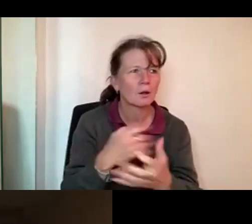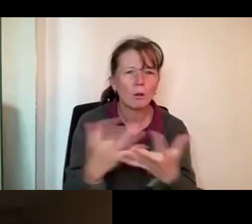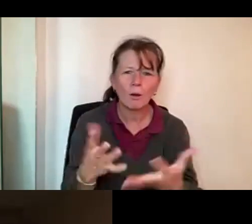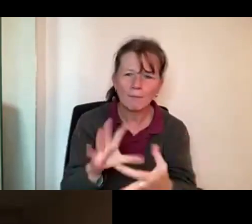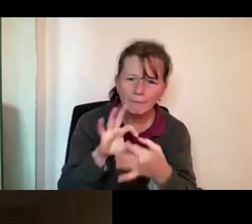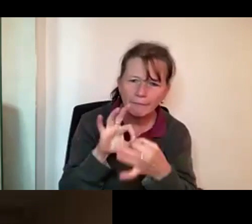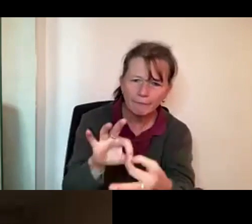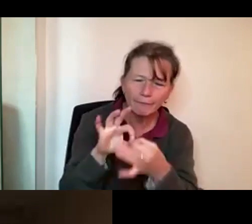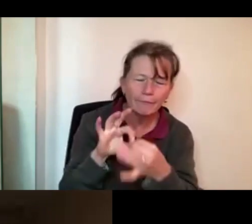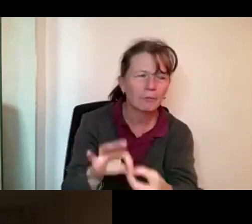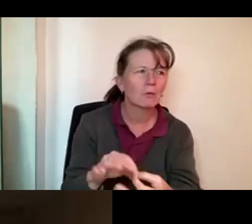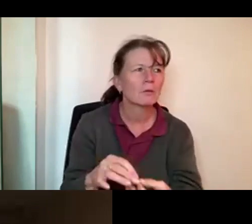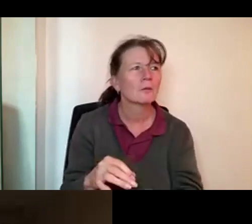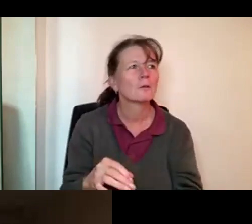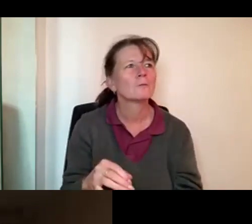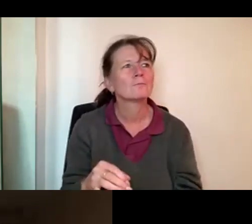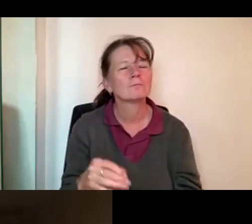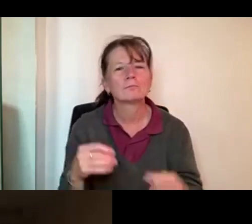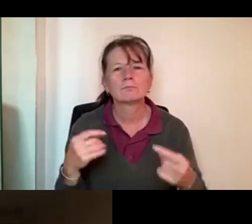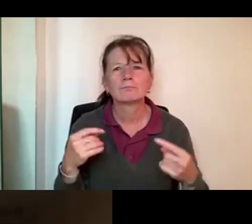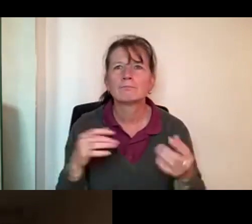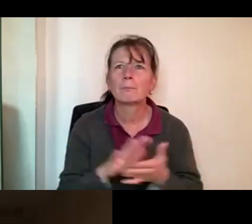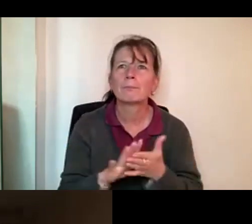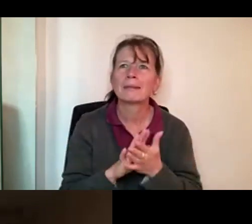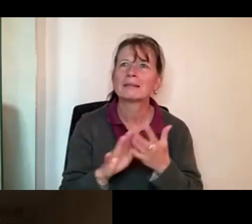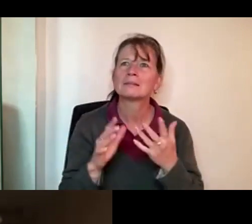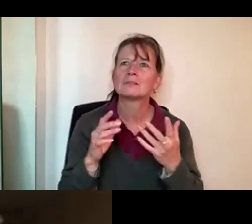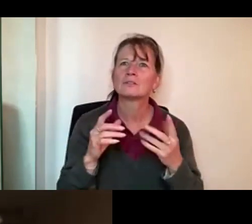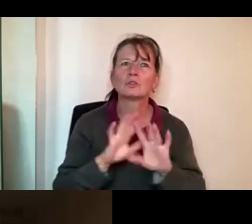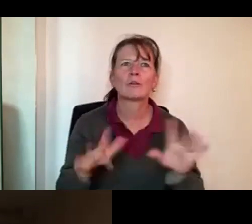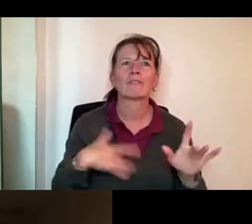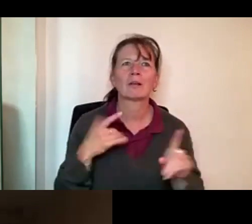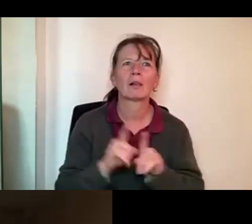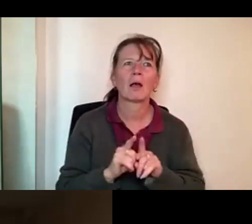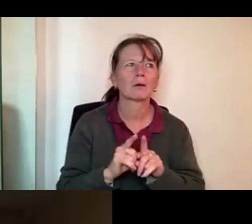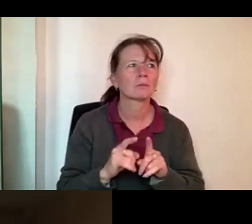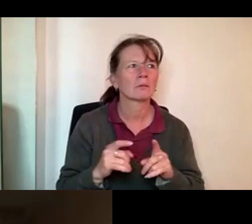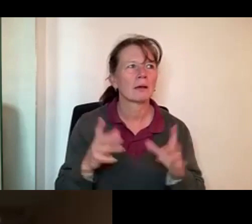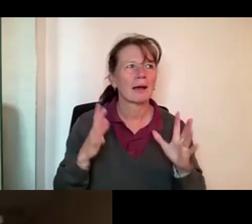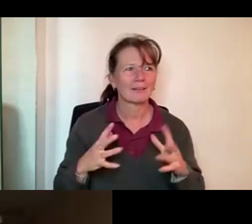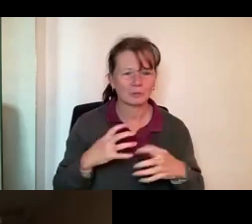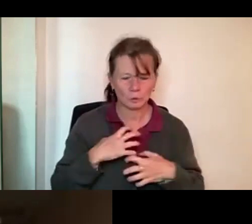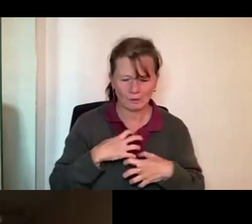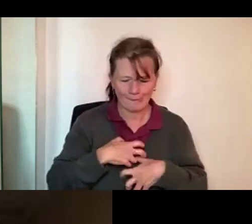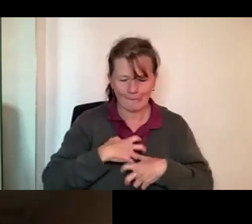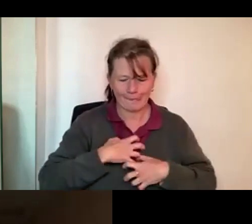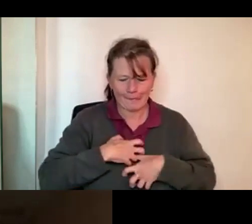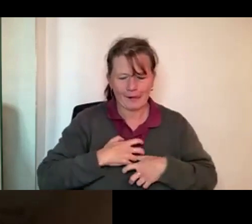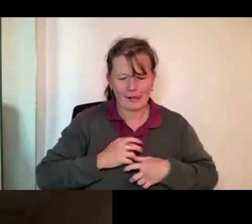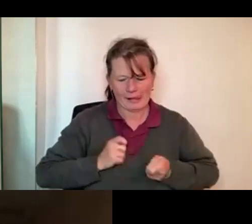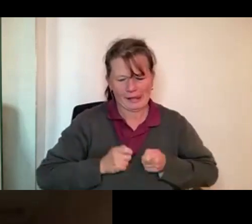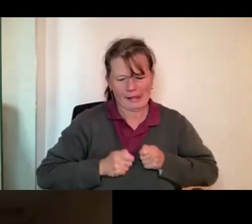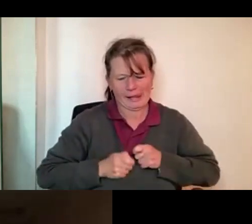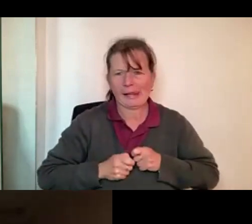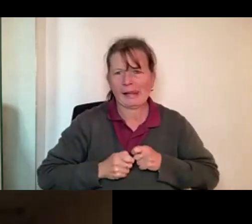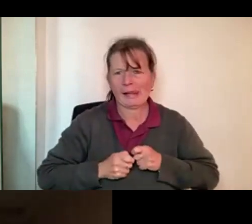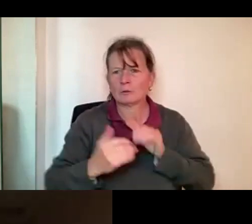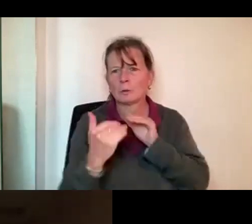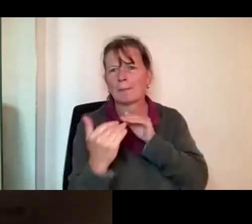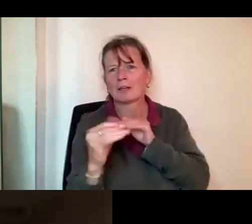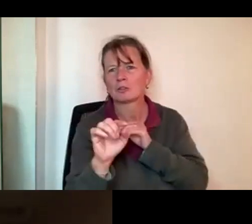collaboration, allows you to not feel as though you are tailoring a version of yourself for an invisible other,